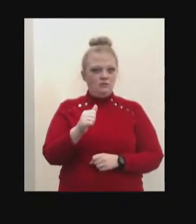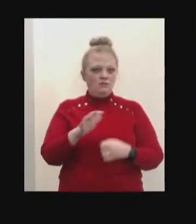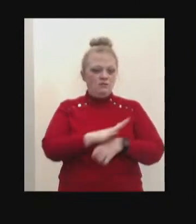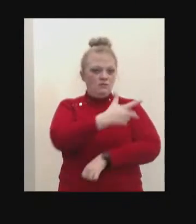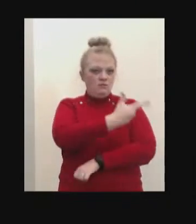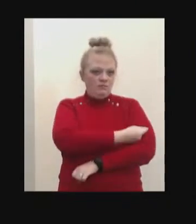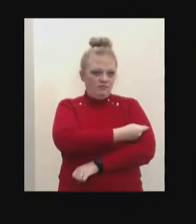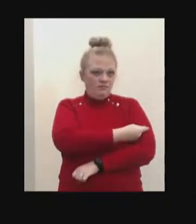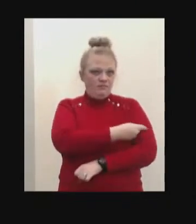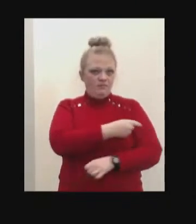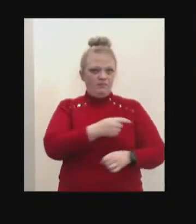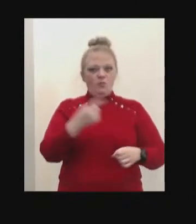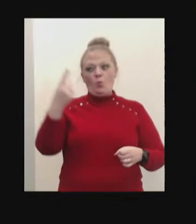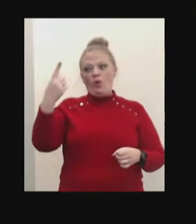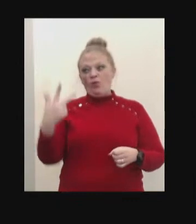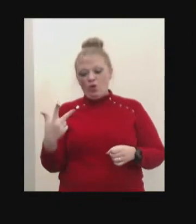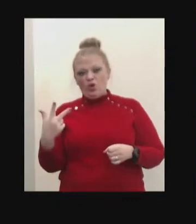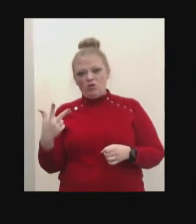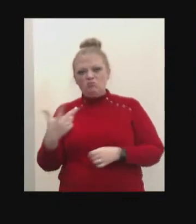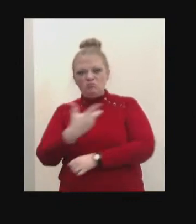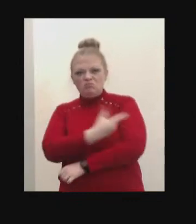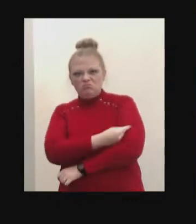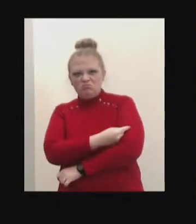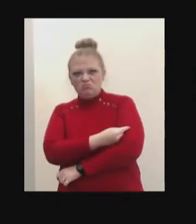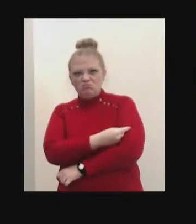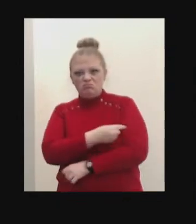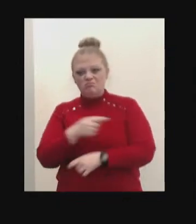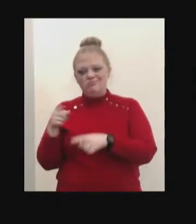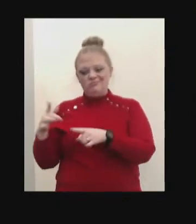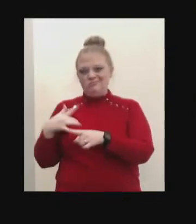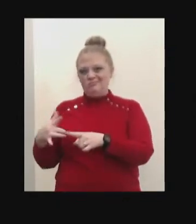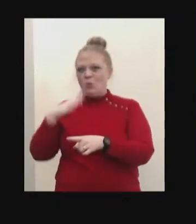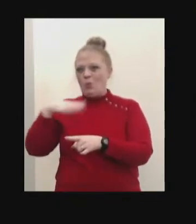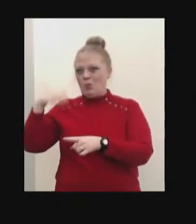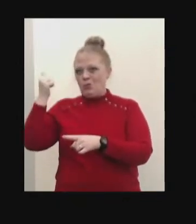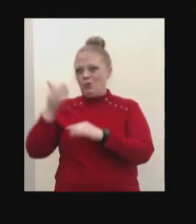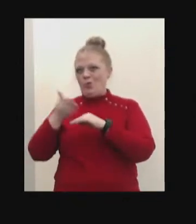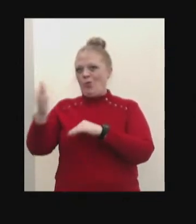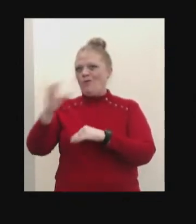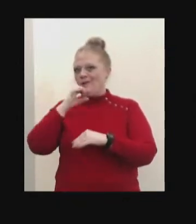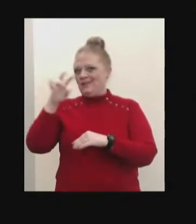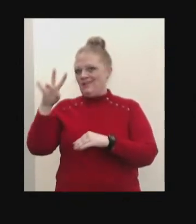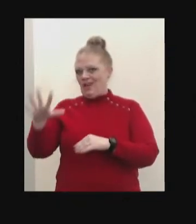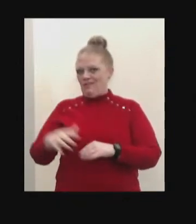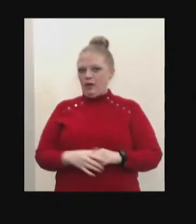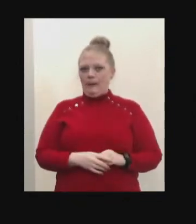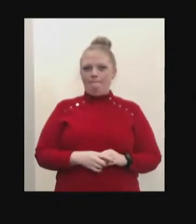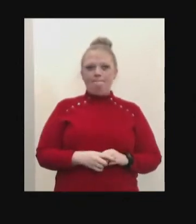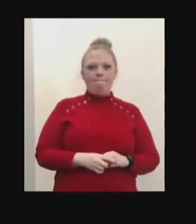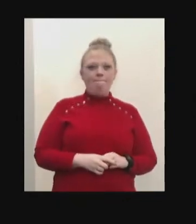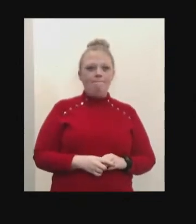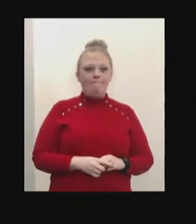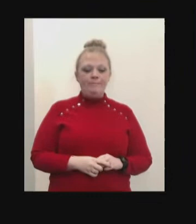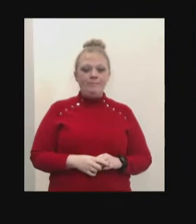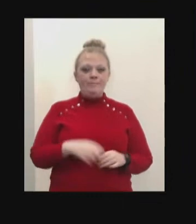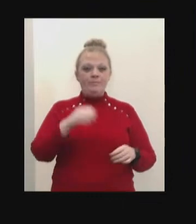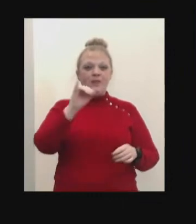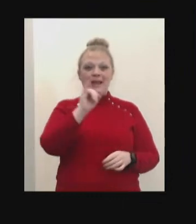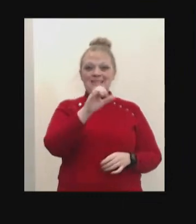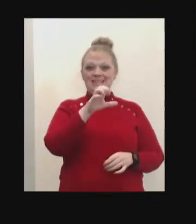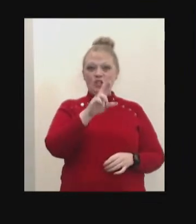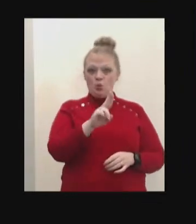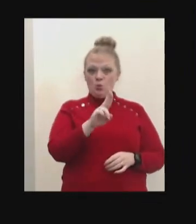were. Those are usually much older individuals, generally over the age of 75. Those that are in the ICU, once